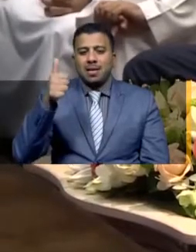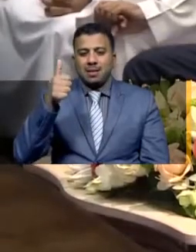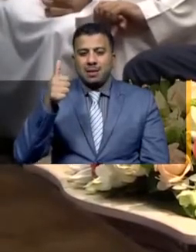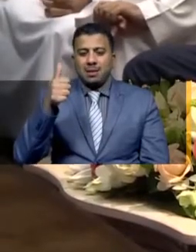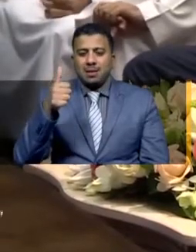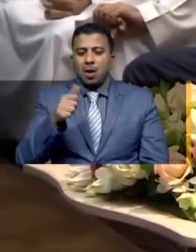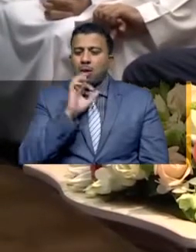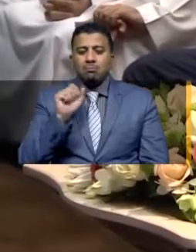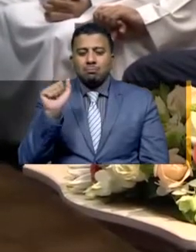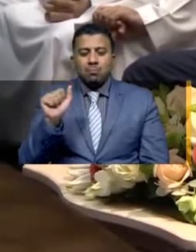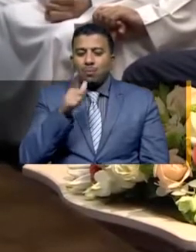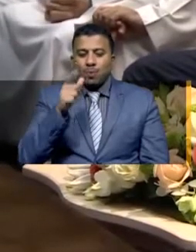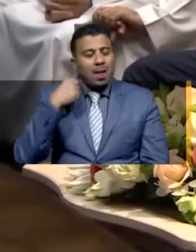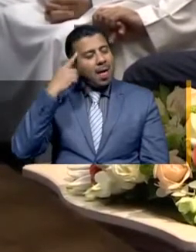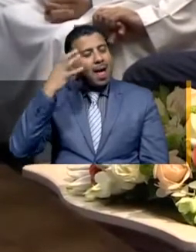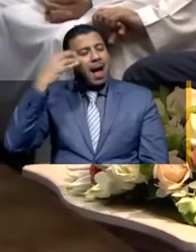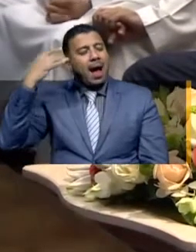Victoria is a dream of mine.